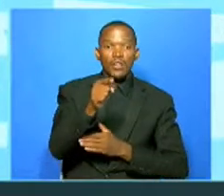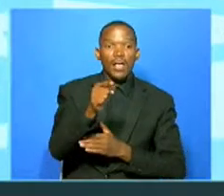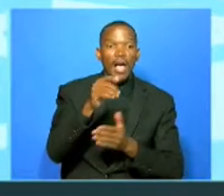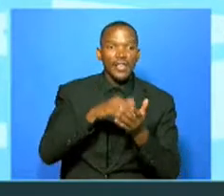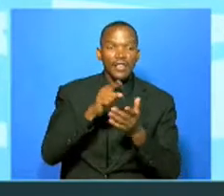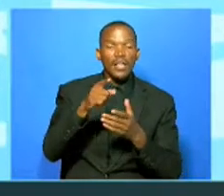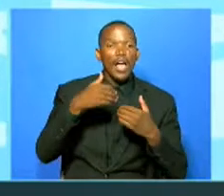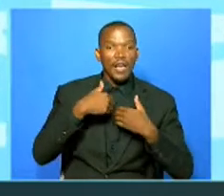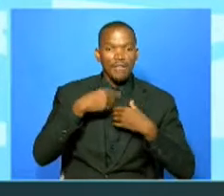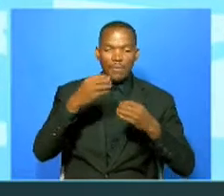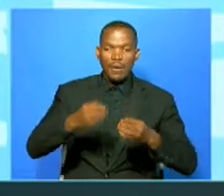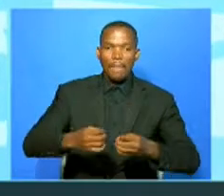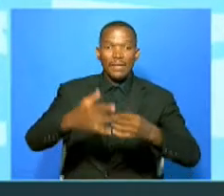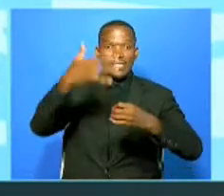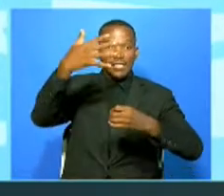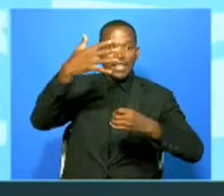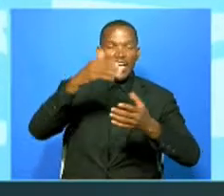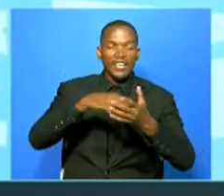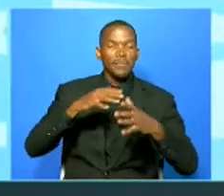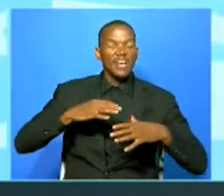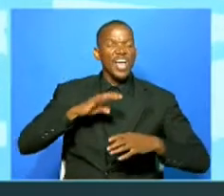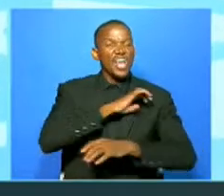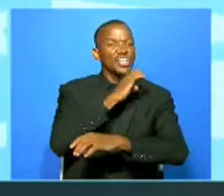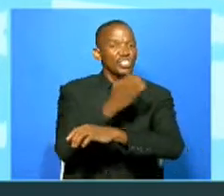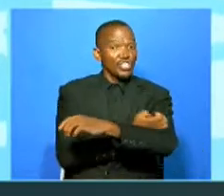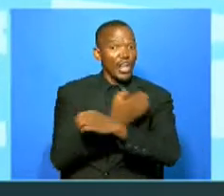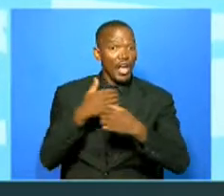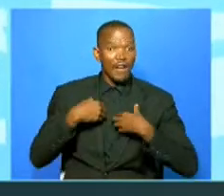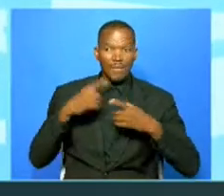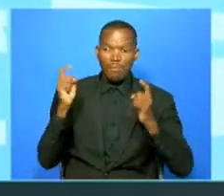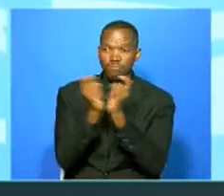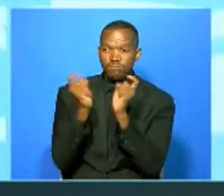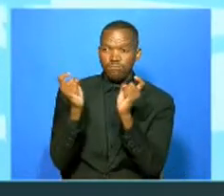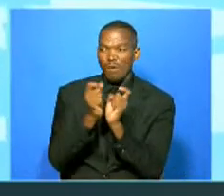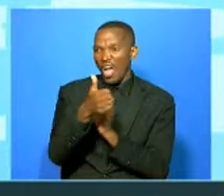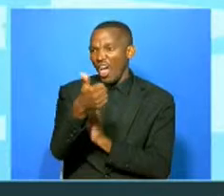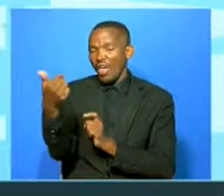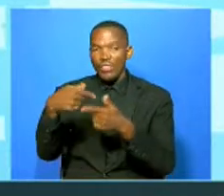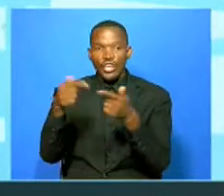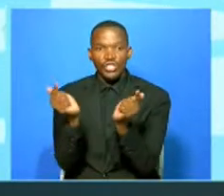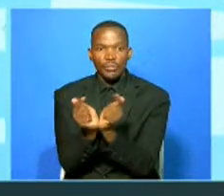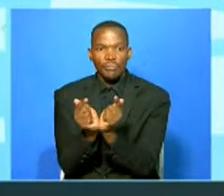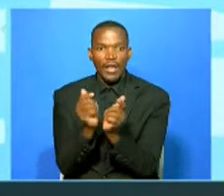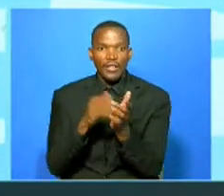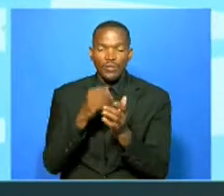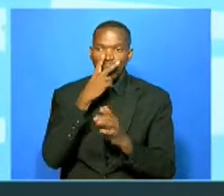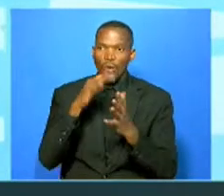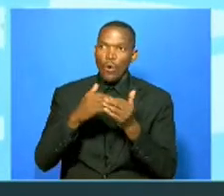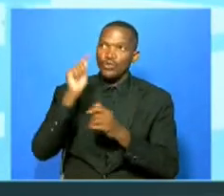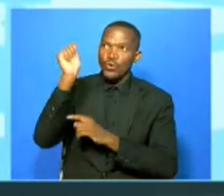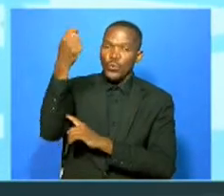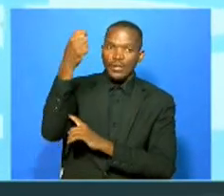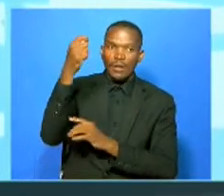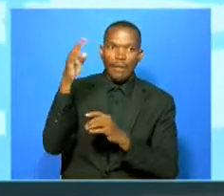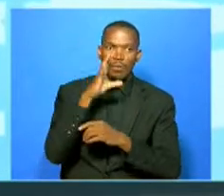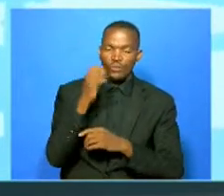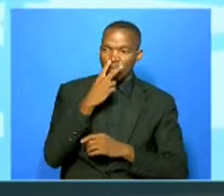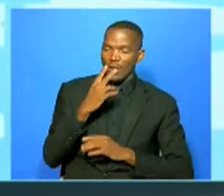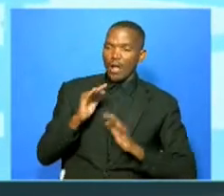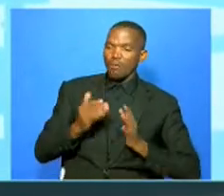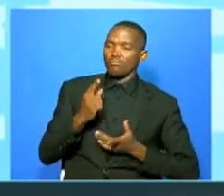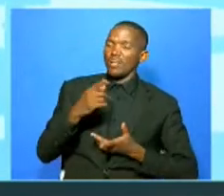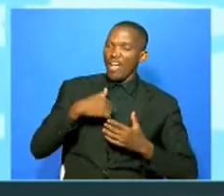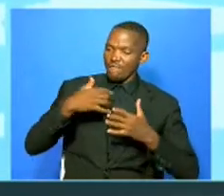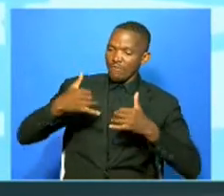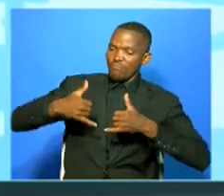le setlhatlho kapa mahlatlha ao go hlodisana le di-team tse dingwe. ga bona ha le re winner le rona o bena ha le re rena le